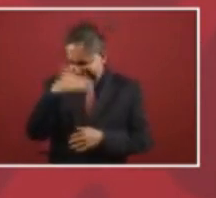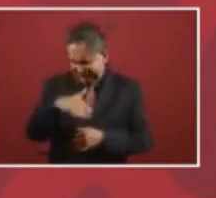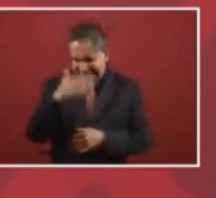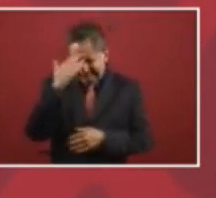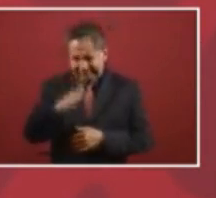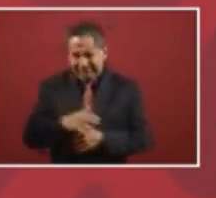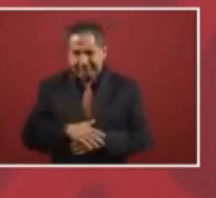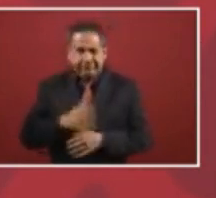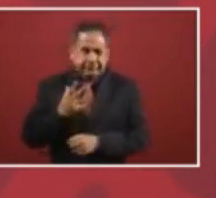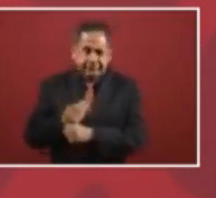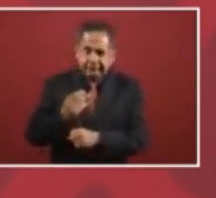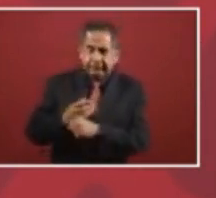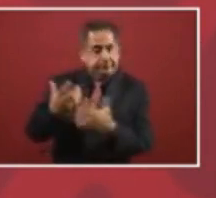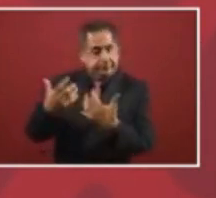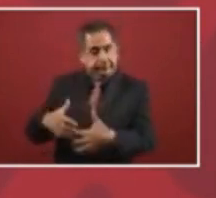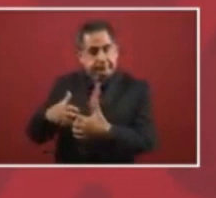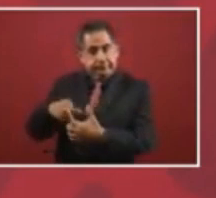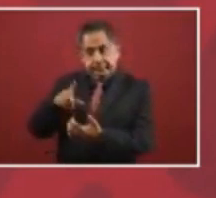refining.